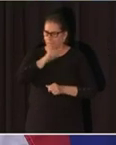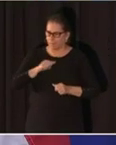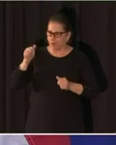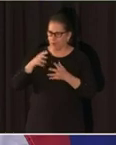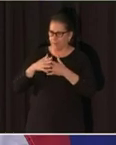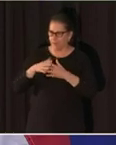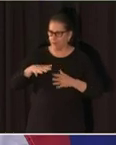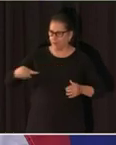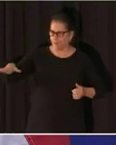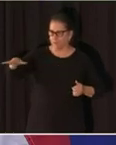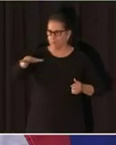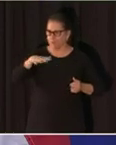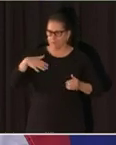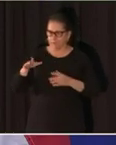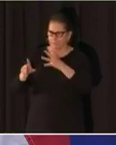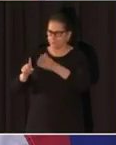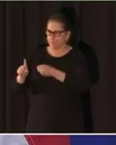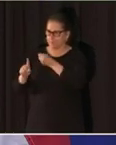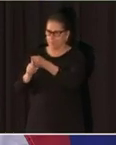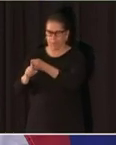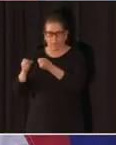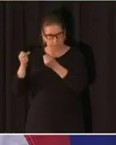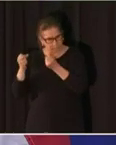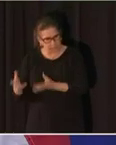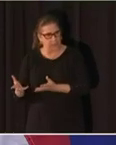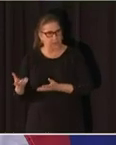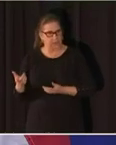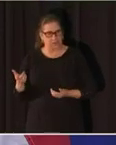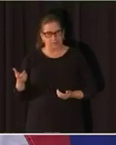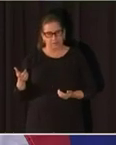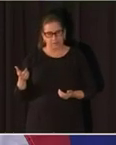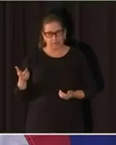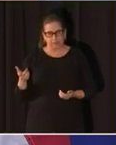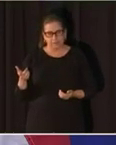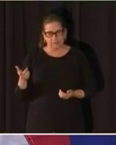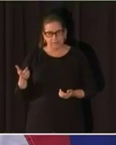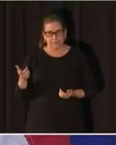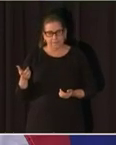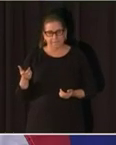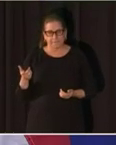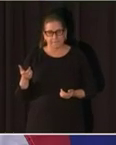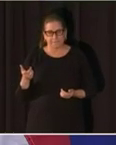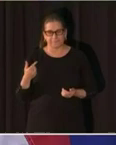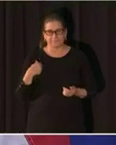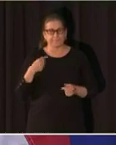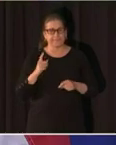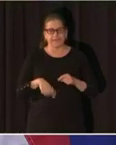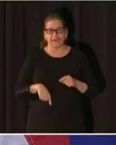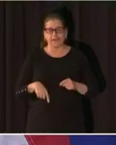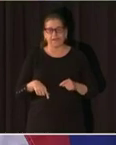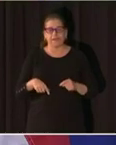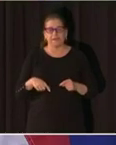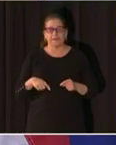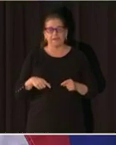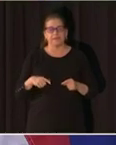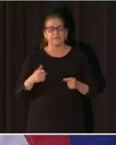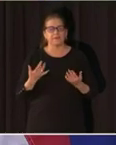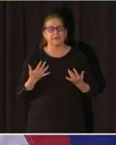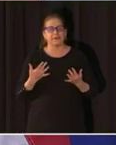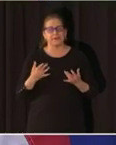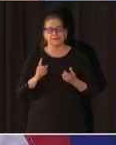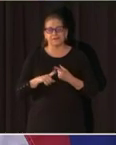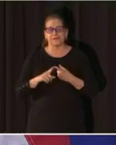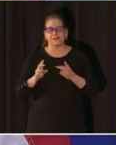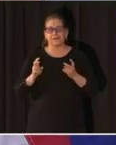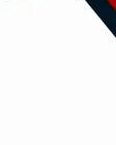on. We, of course, cannot wait until the pandemic is over to make every effort to change